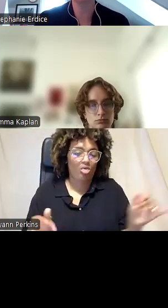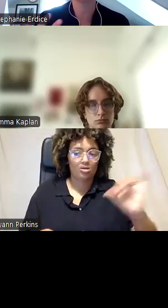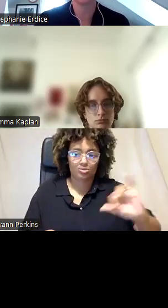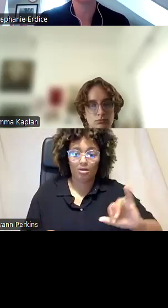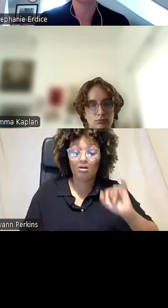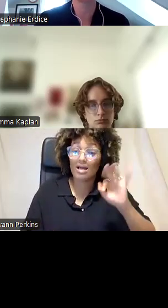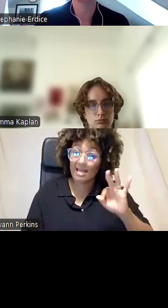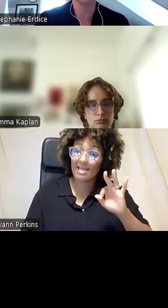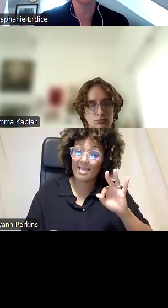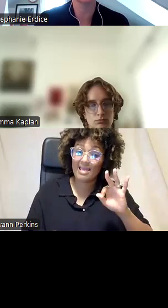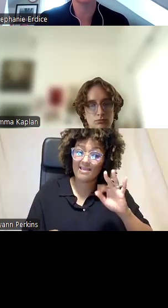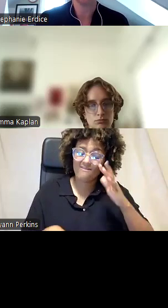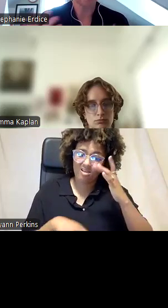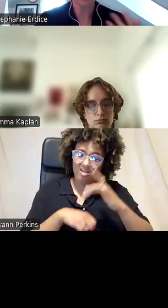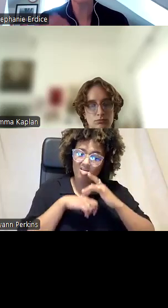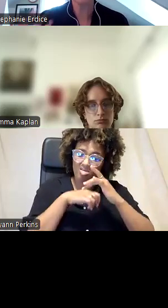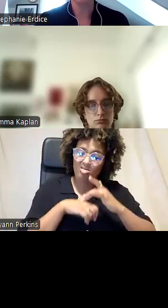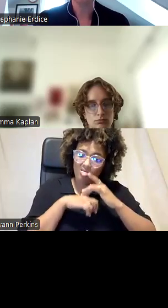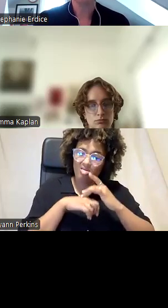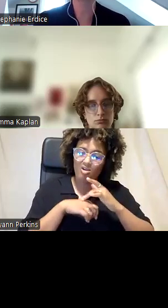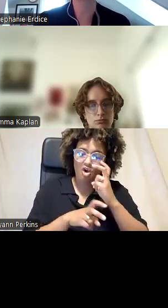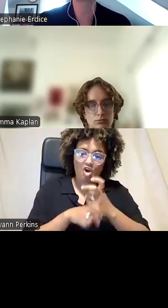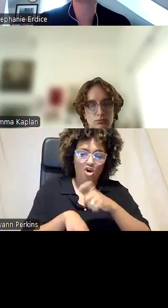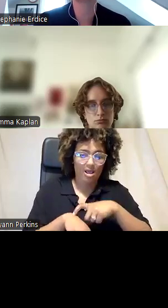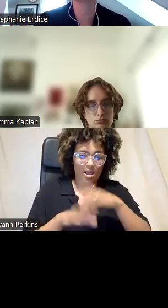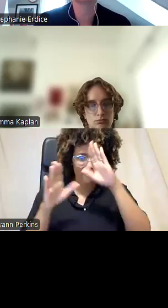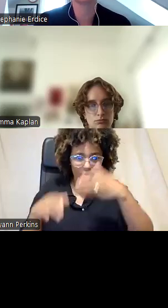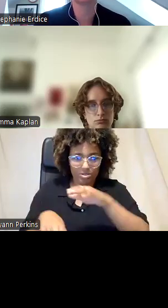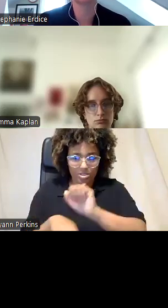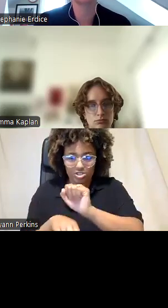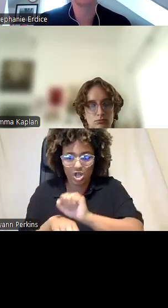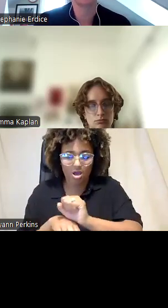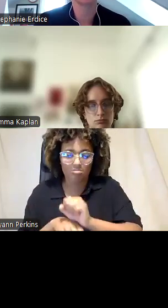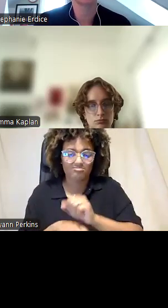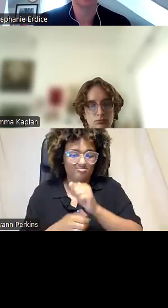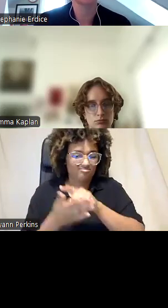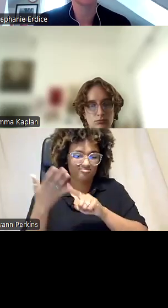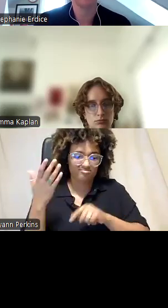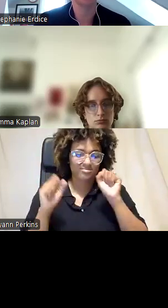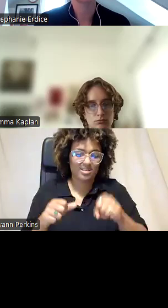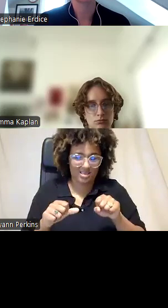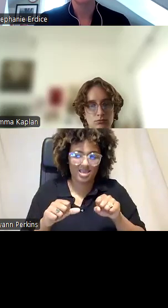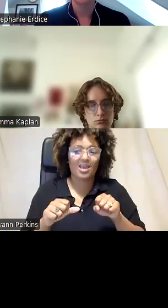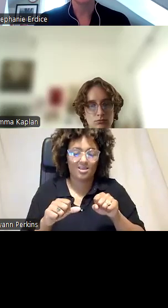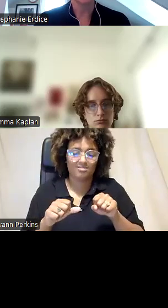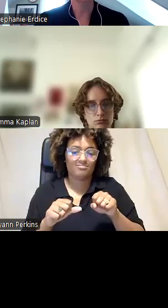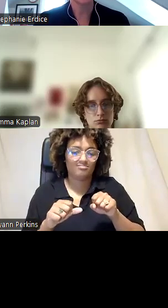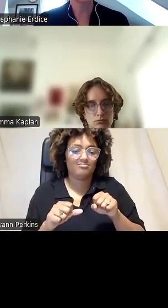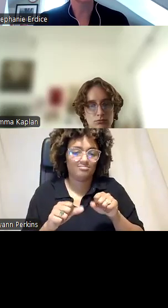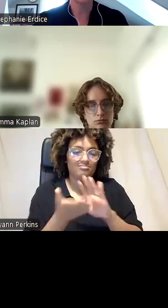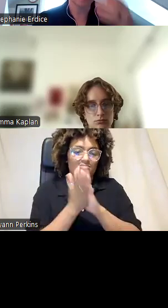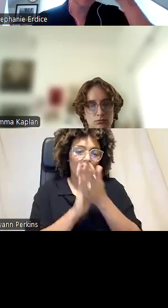that work because they're having a hard time focusing. All of those things could contribute to a financial loss for them.